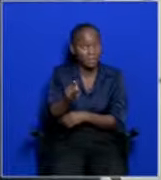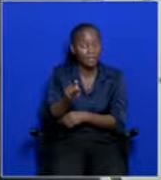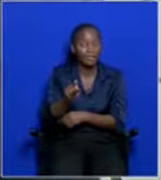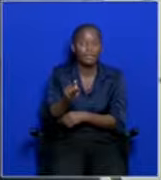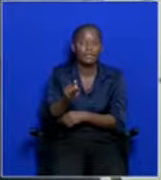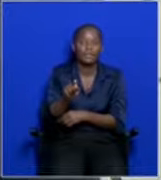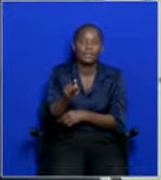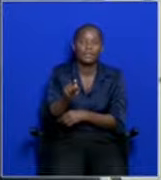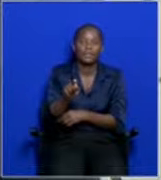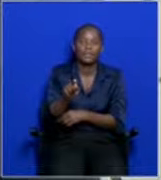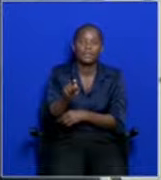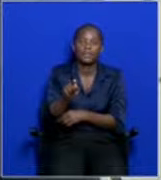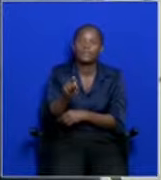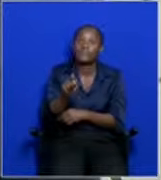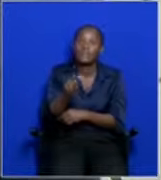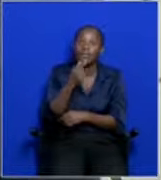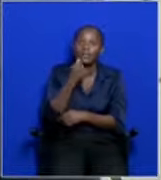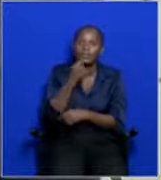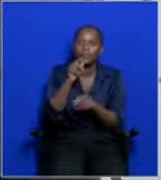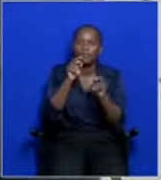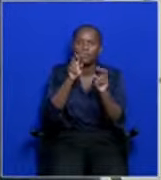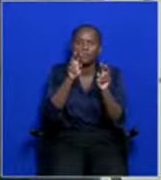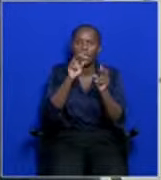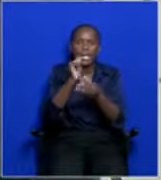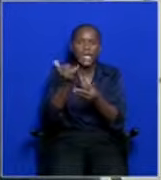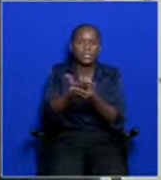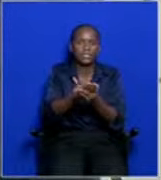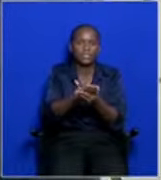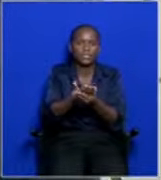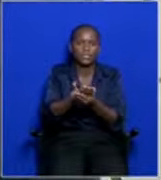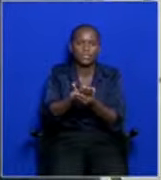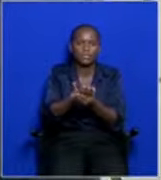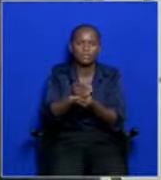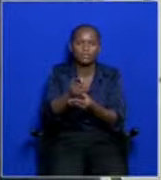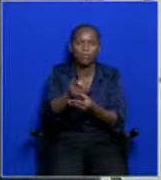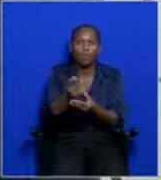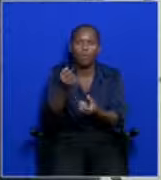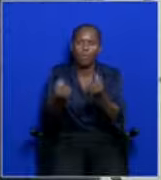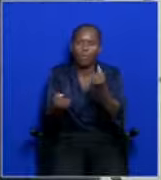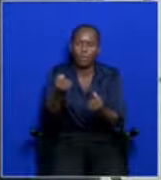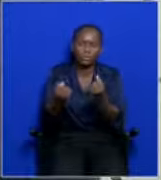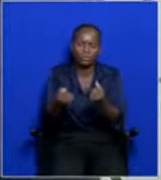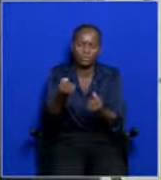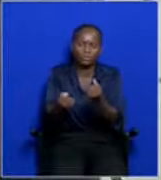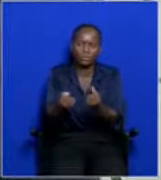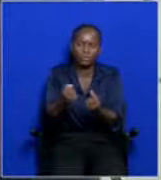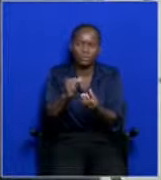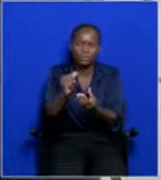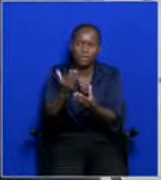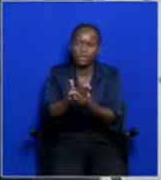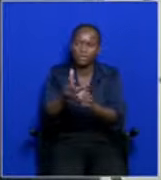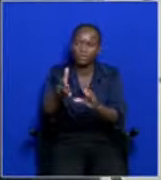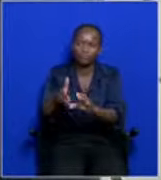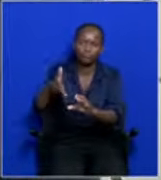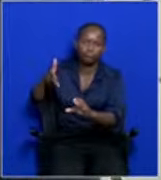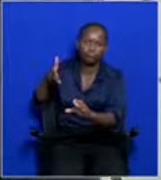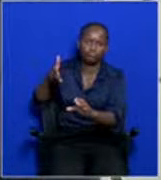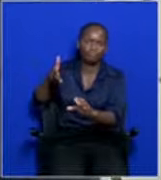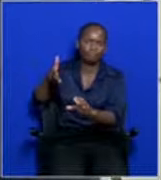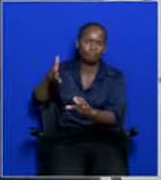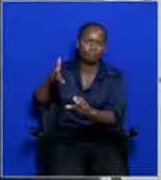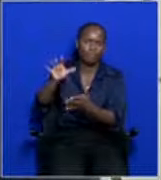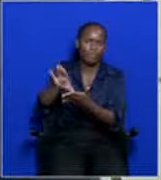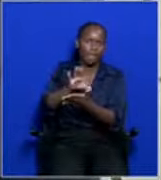withdrawn on the day due to the complainants not showing interest on the matter. All